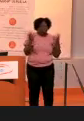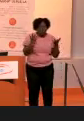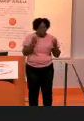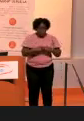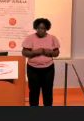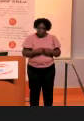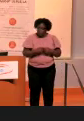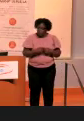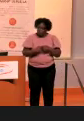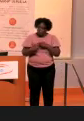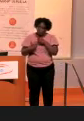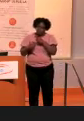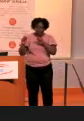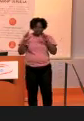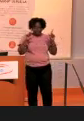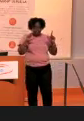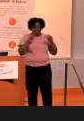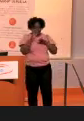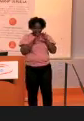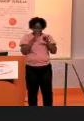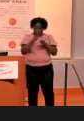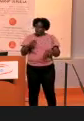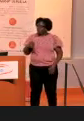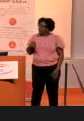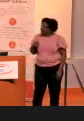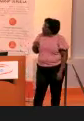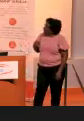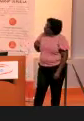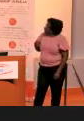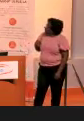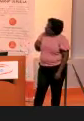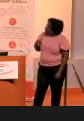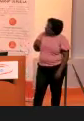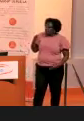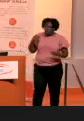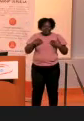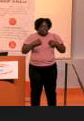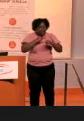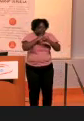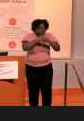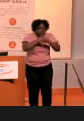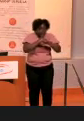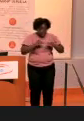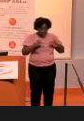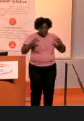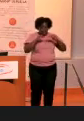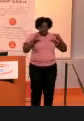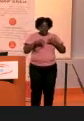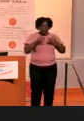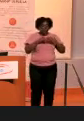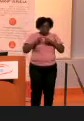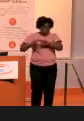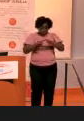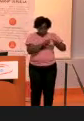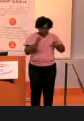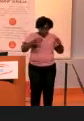I made this little slide to break down. We have different components of our immune system. As you heard earlier, we have T cells.